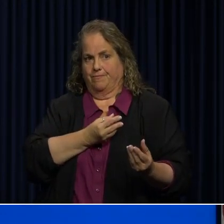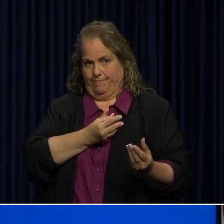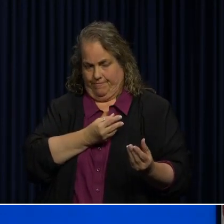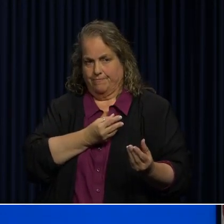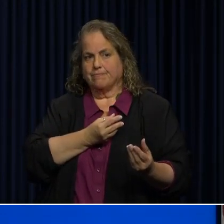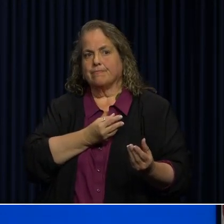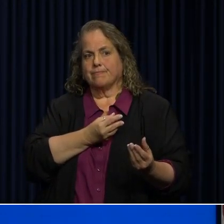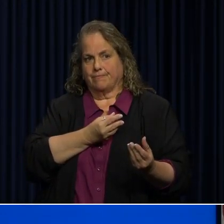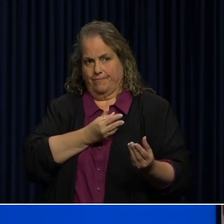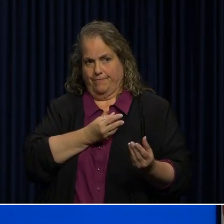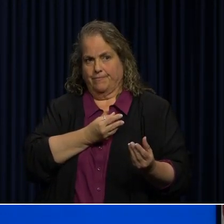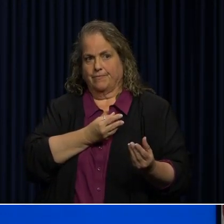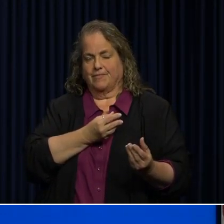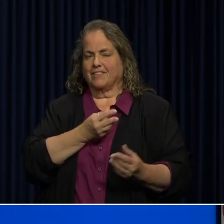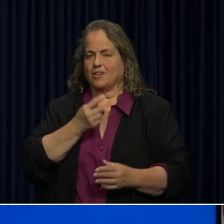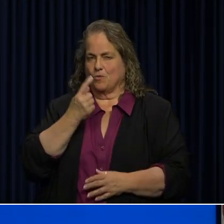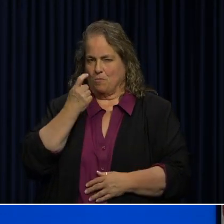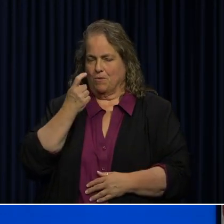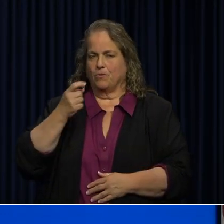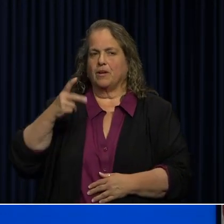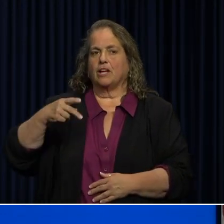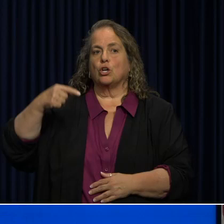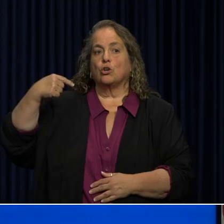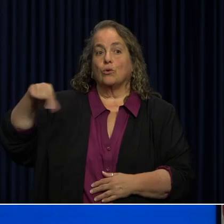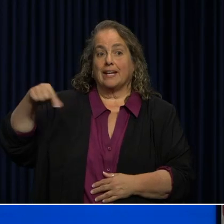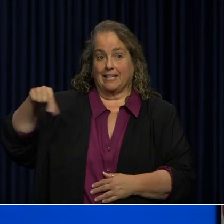for compassion. One more time.